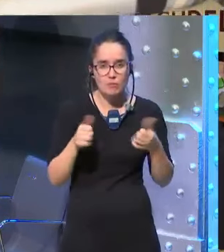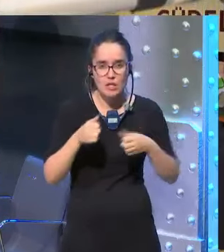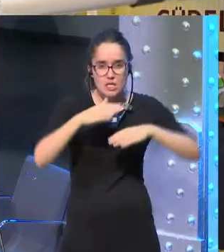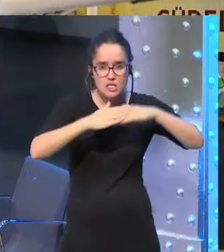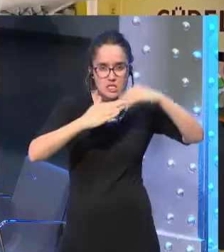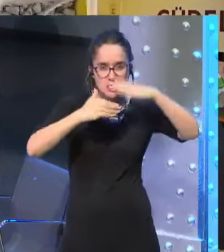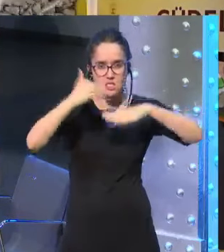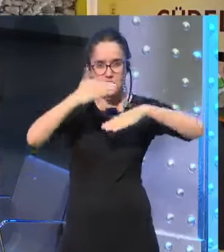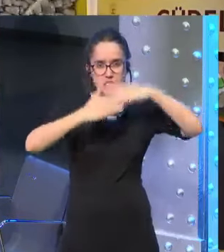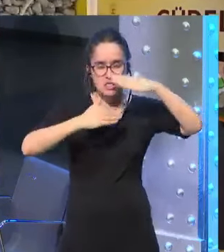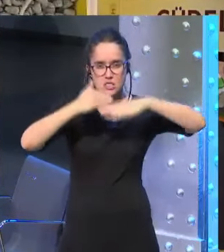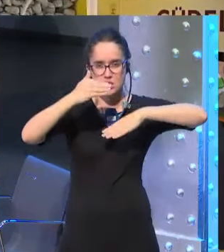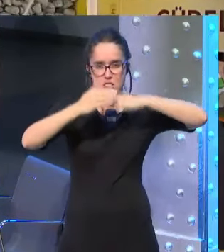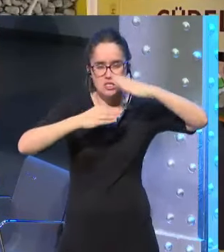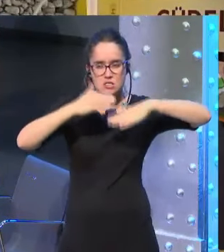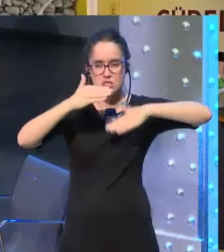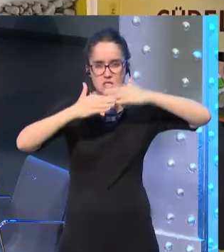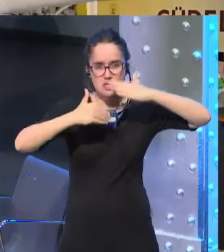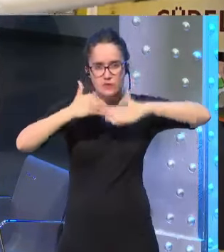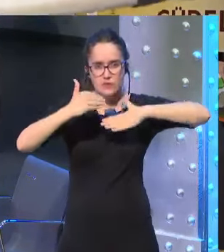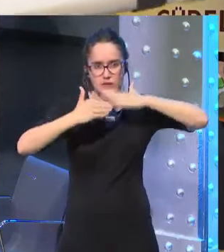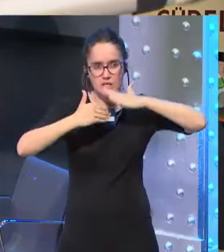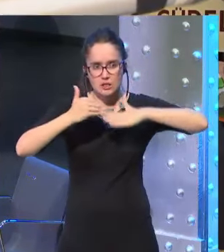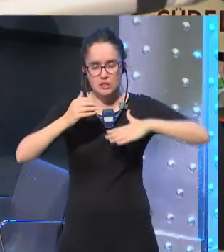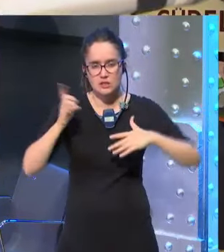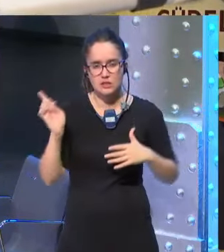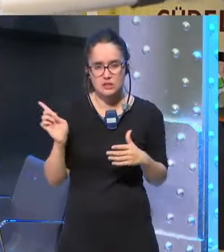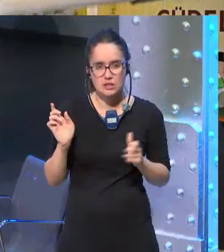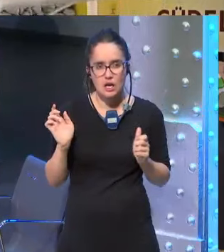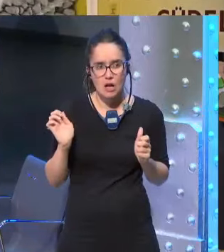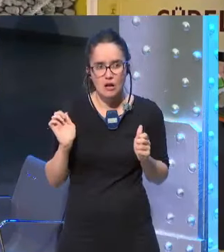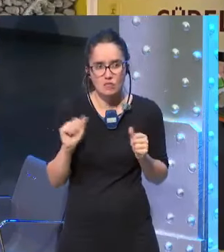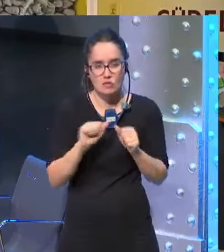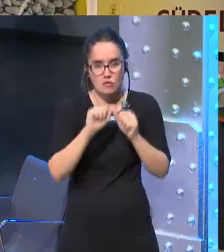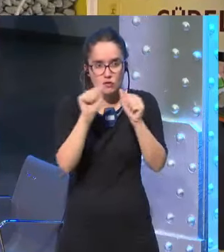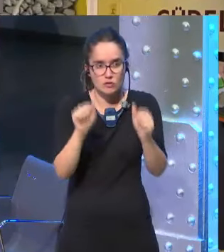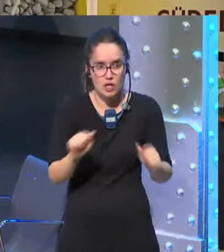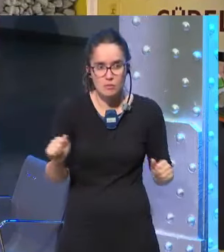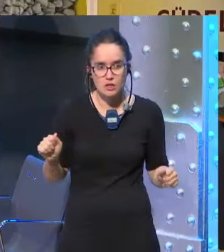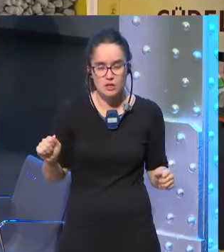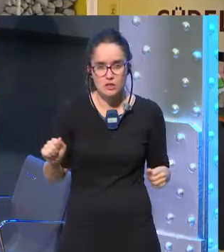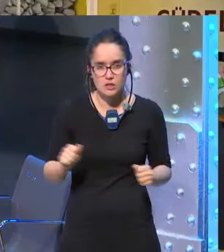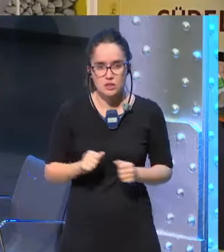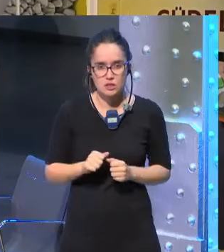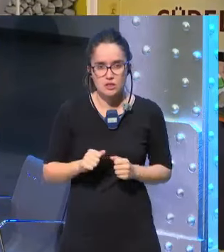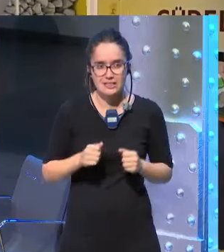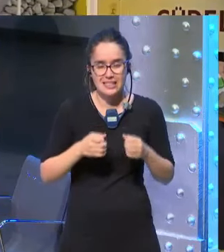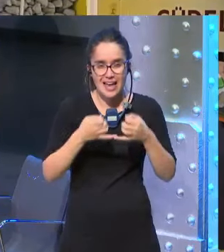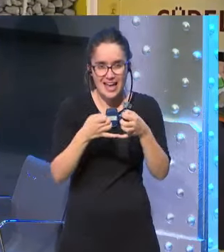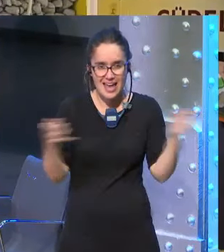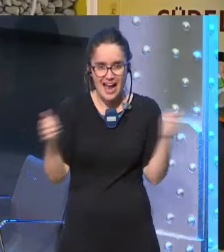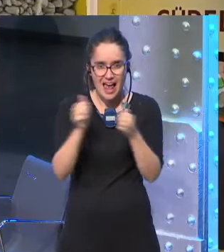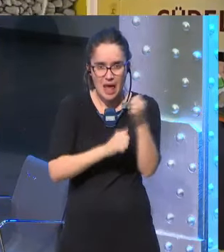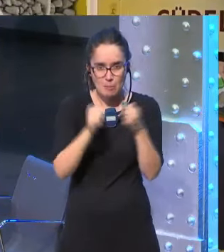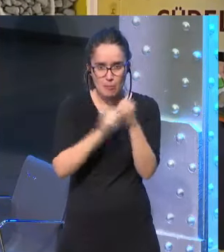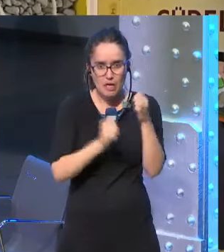a set of string, or this formation of strings, which you can see here. Then by hand we add a